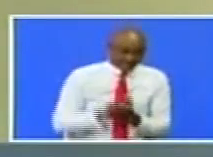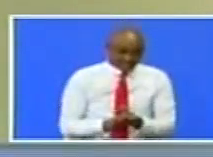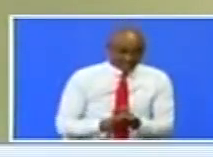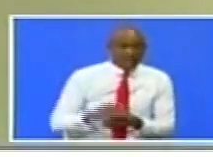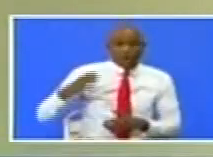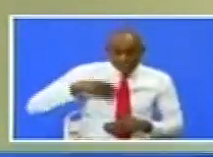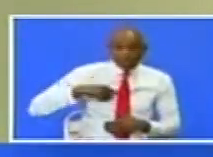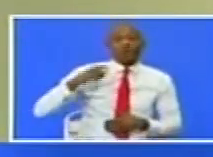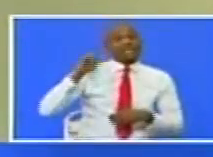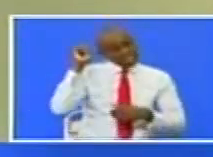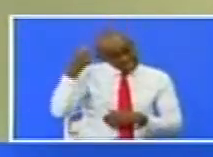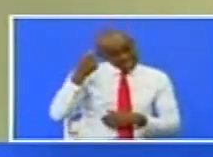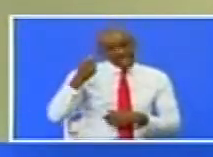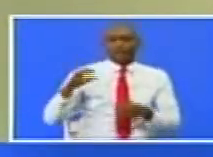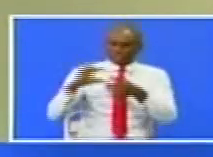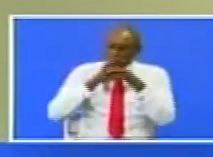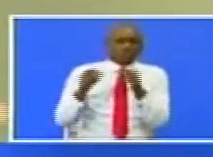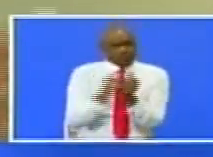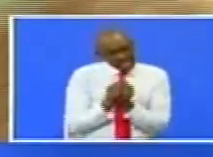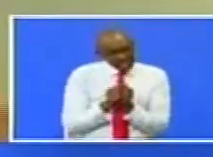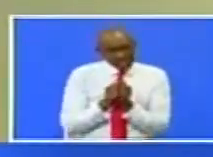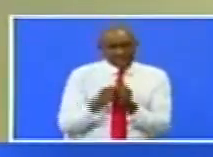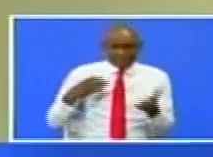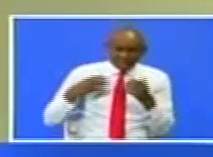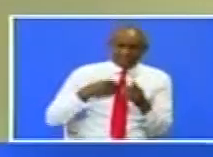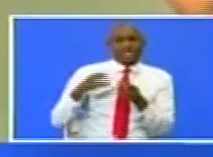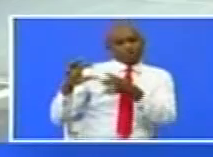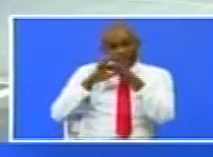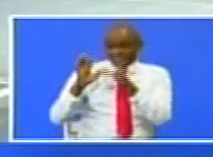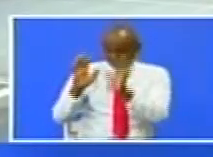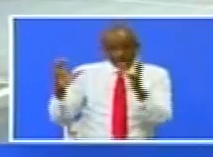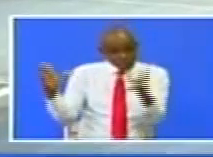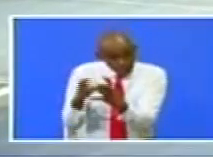ambayo wako katika nchi yetu ya Kenya tuweze kuungana pamoja, wakulima kama cooperative wanunue